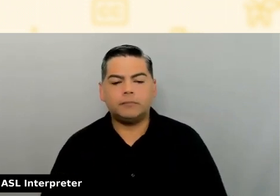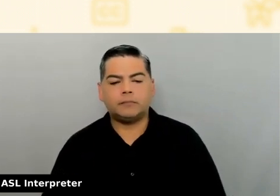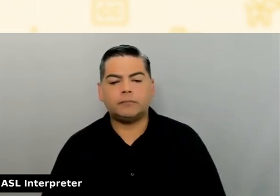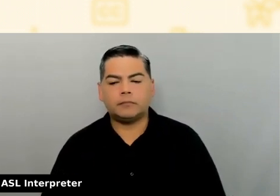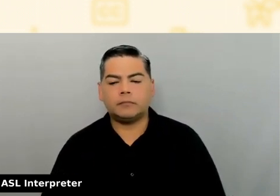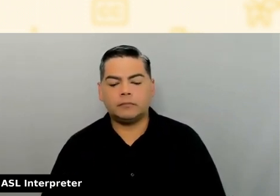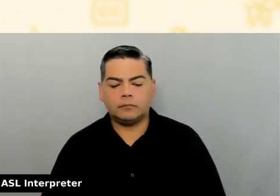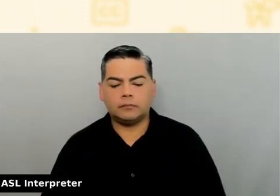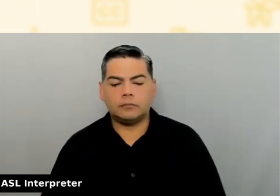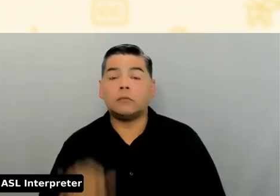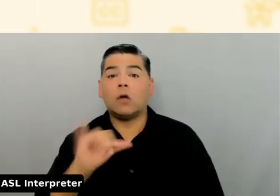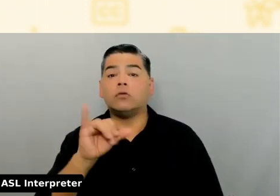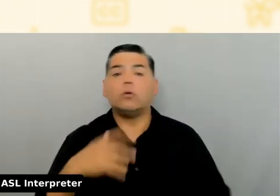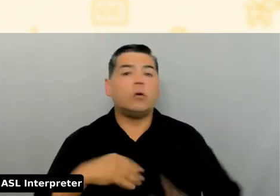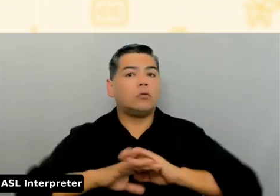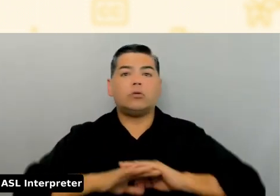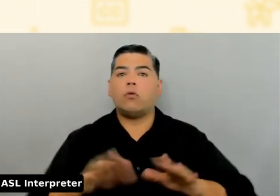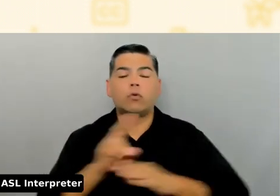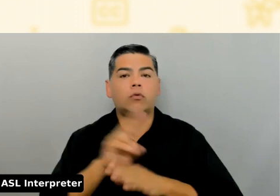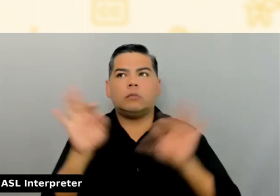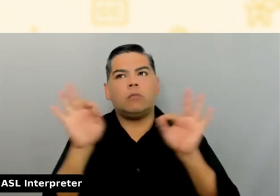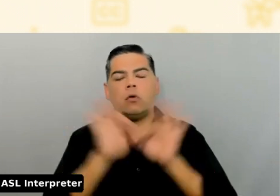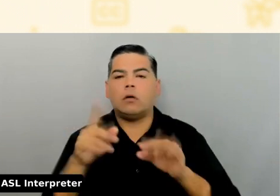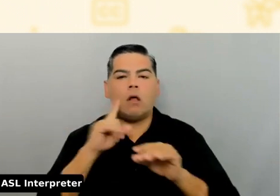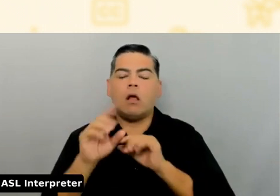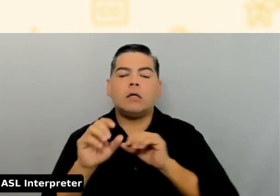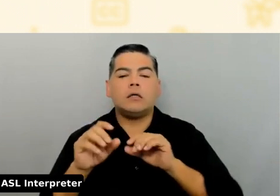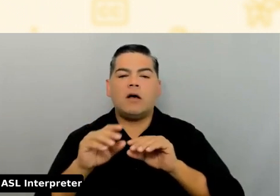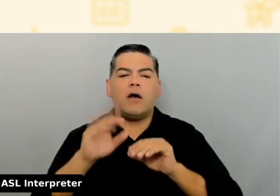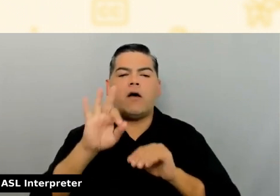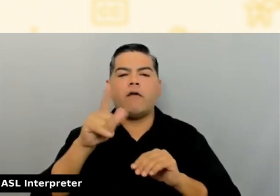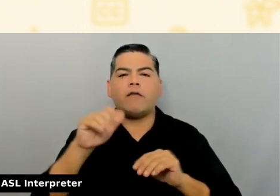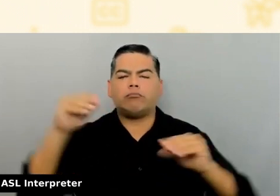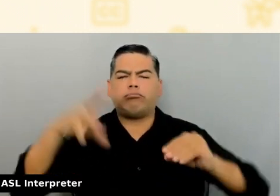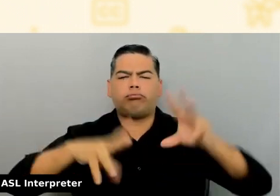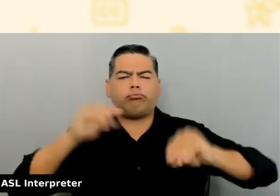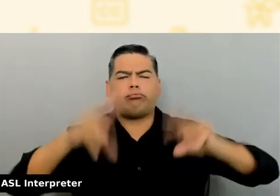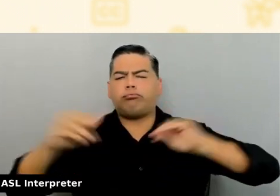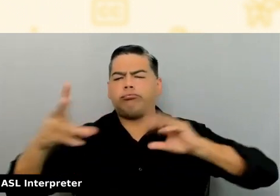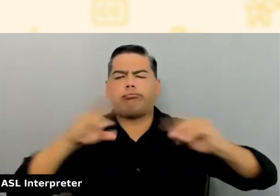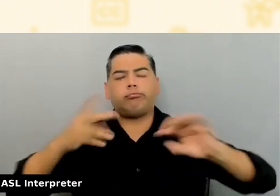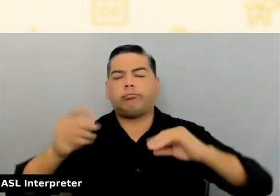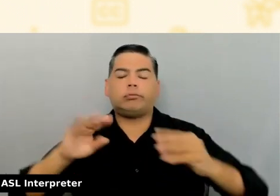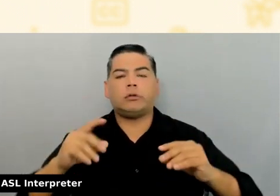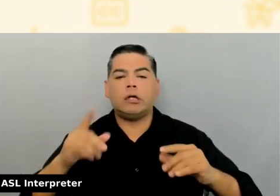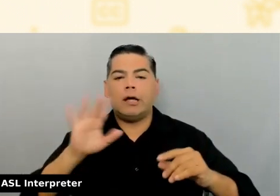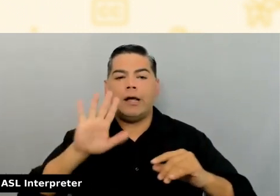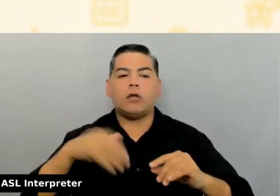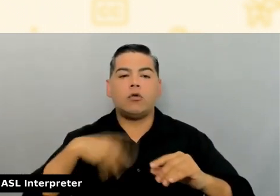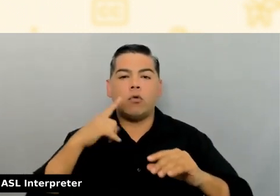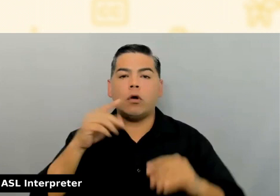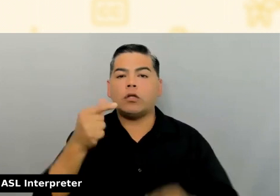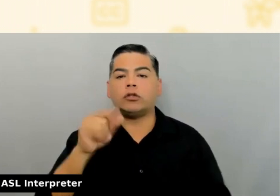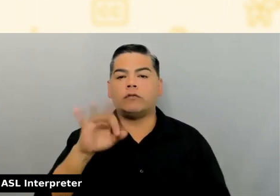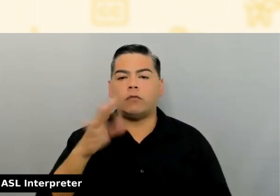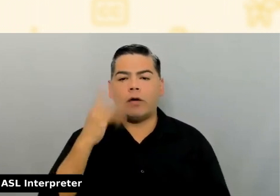thing, never use flashing animations in your GIF file. So you can induce some very serious physical